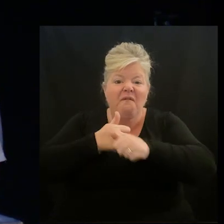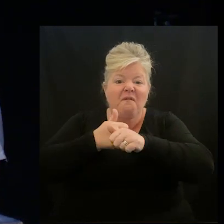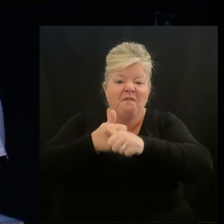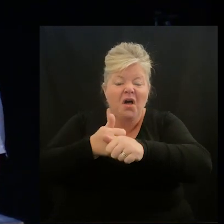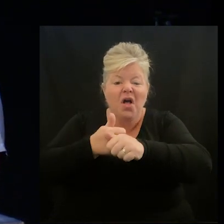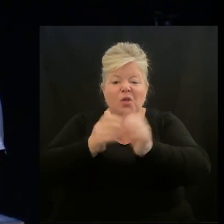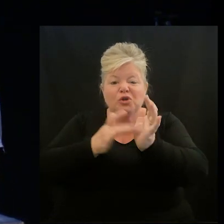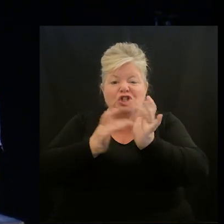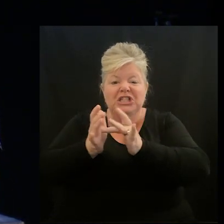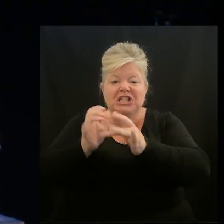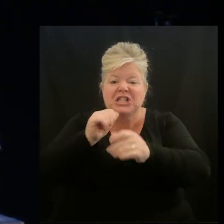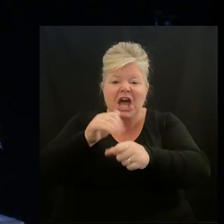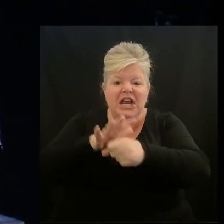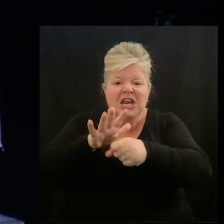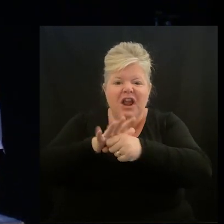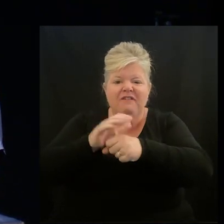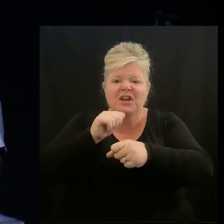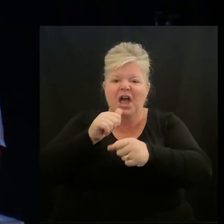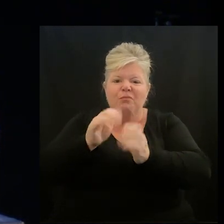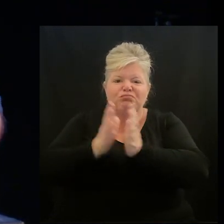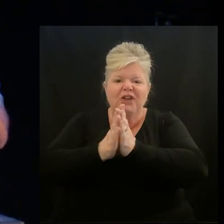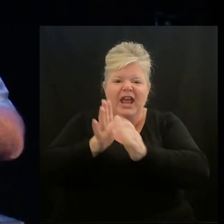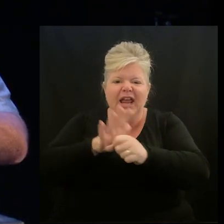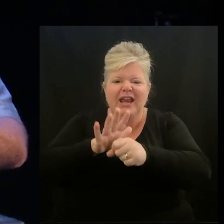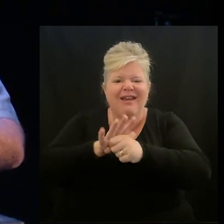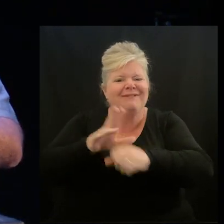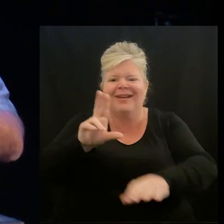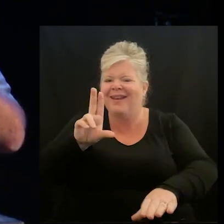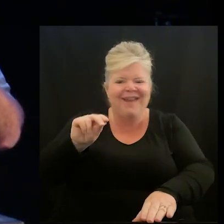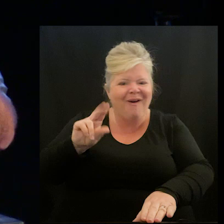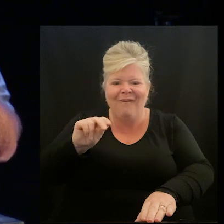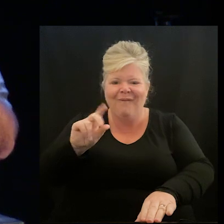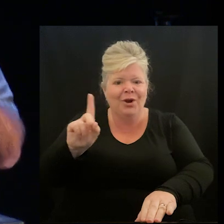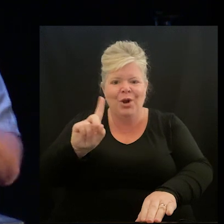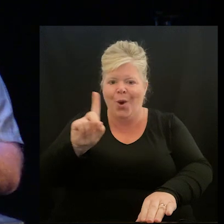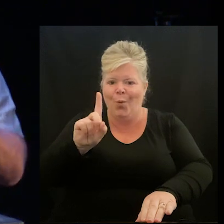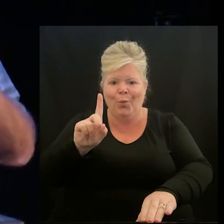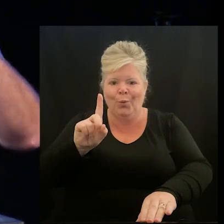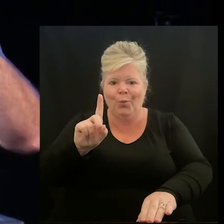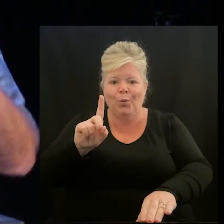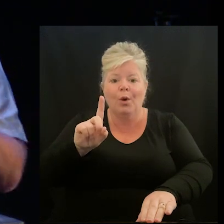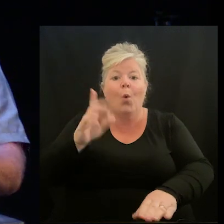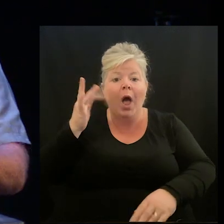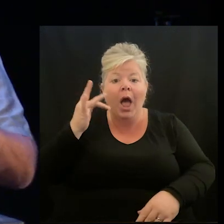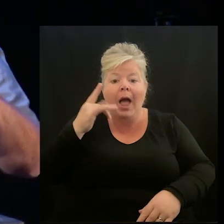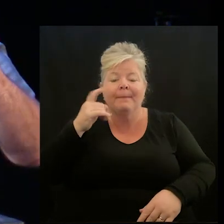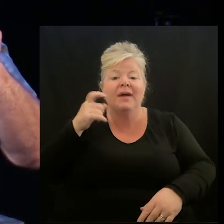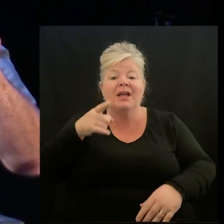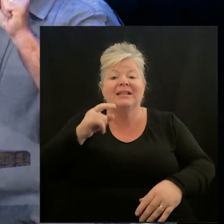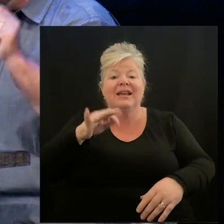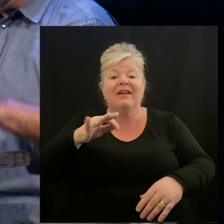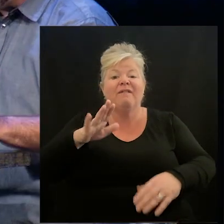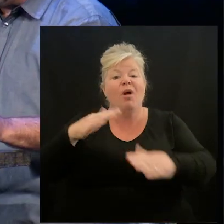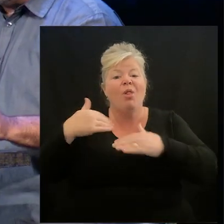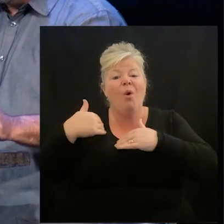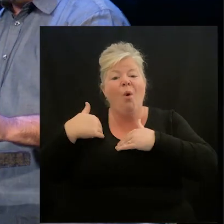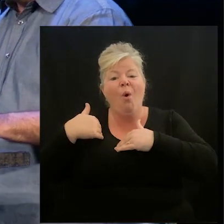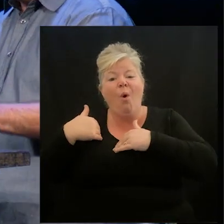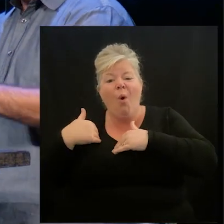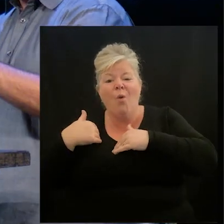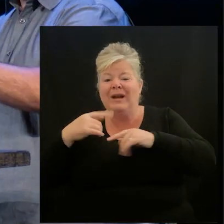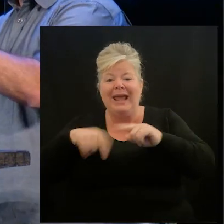spiritual than the next person if you have no idea what to do, because here's what I do know, that when the load is